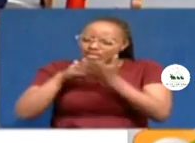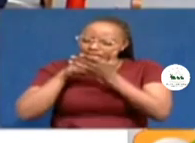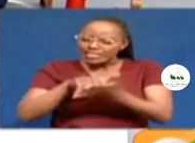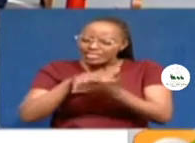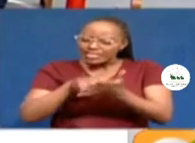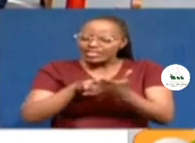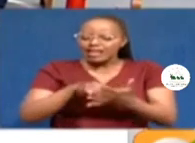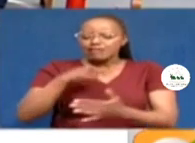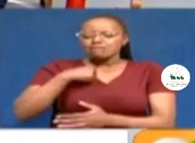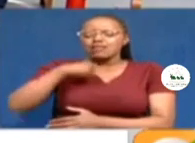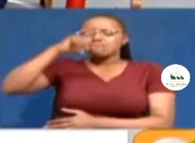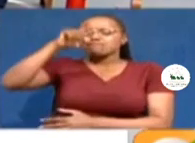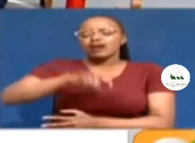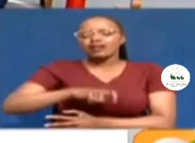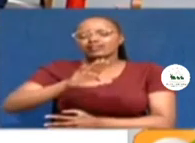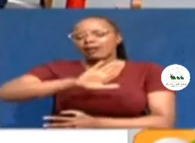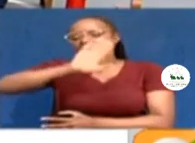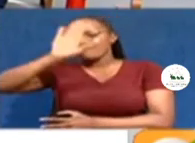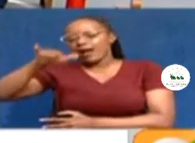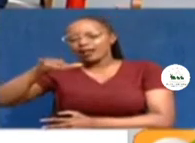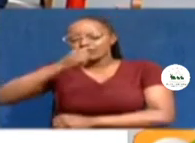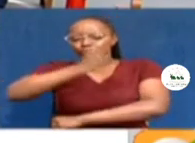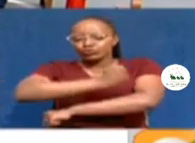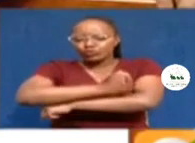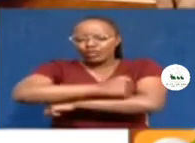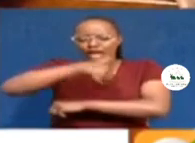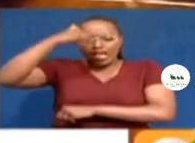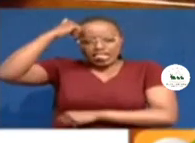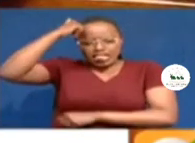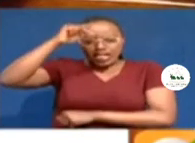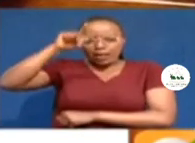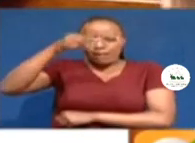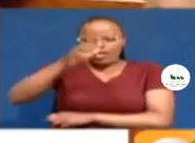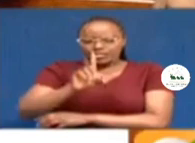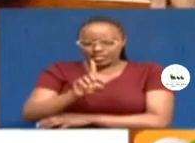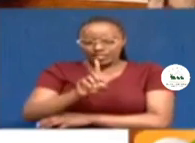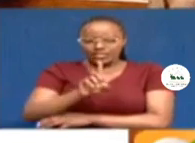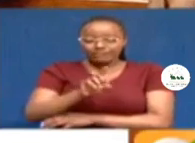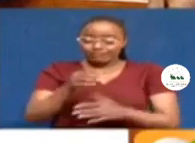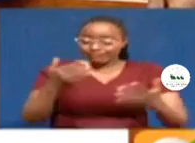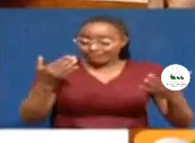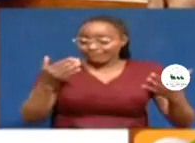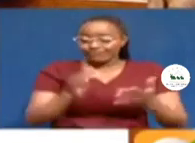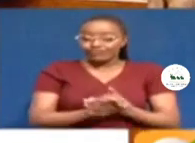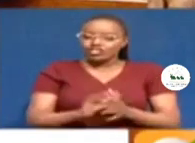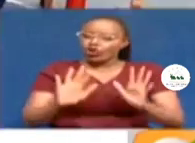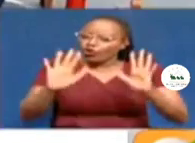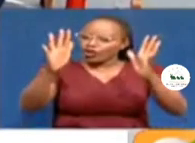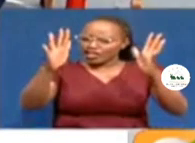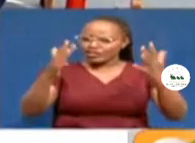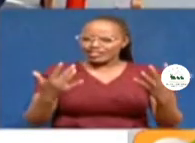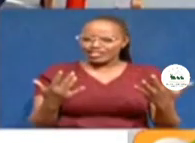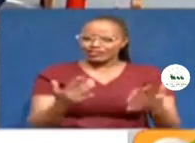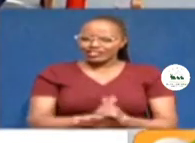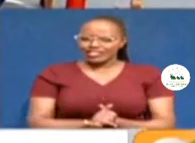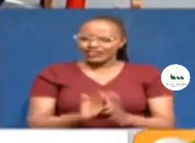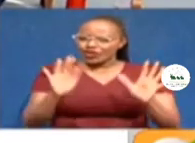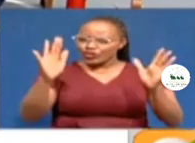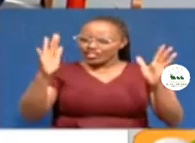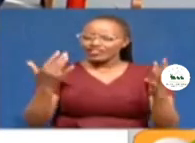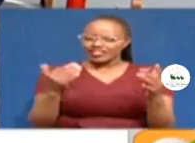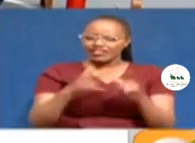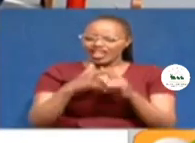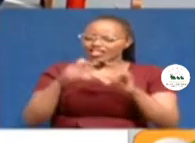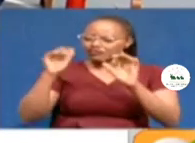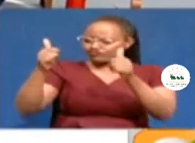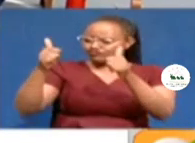that I must do that PhD. And it took me 8 years. Congratulations. Thank you. Congratulations. And